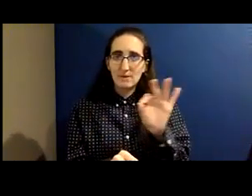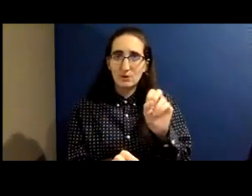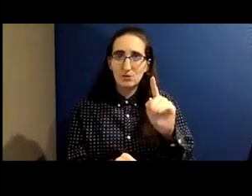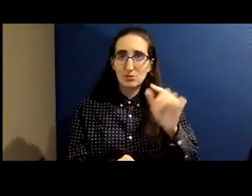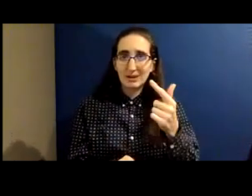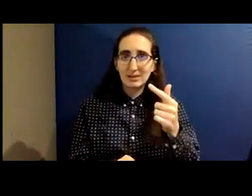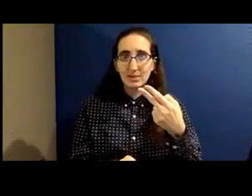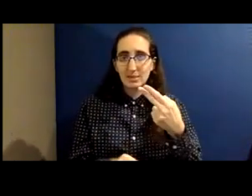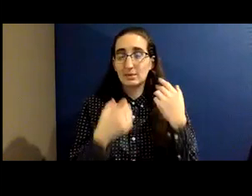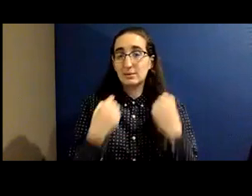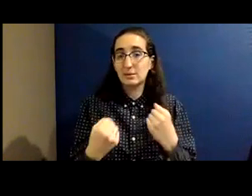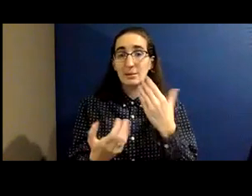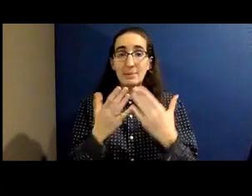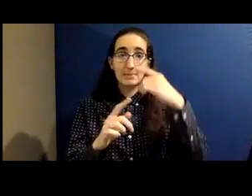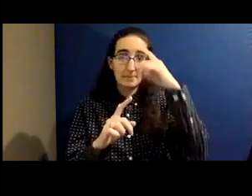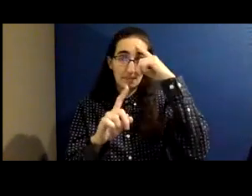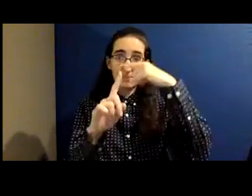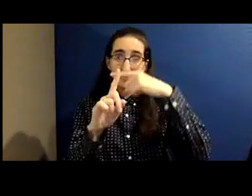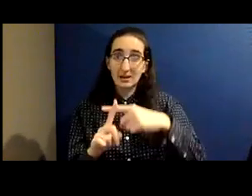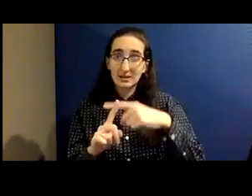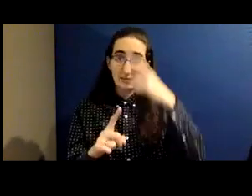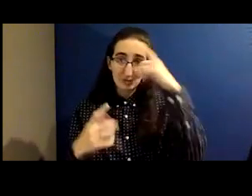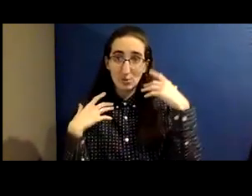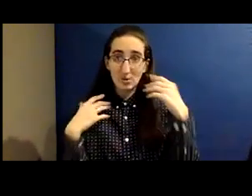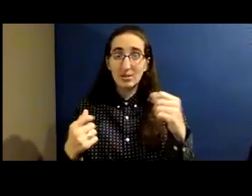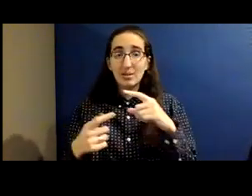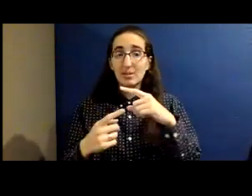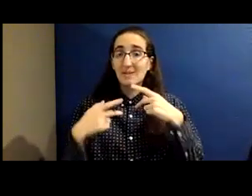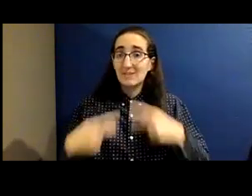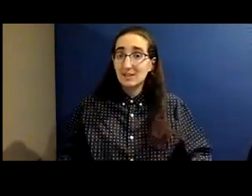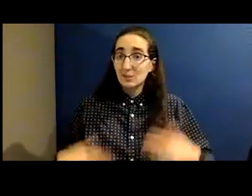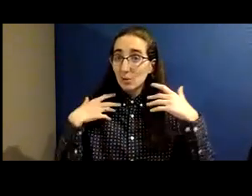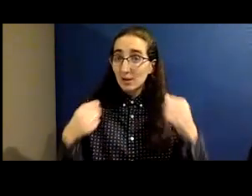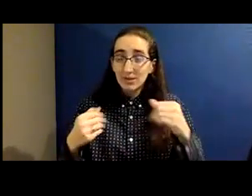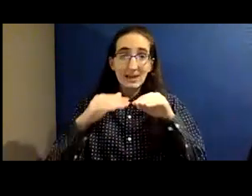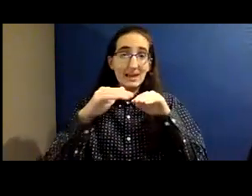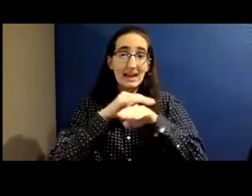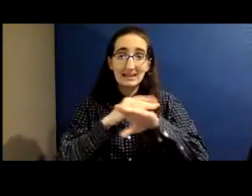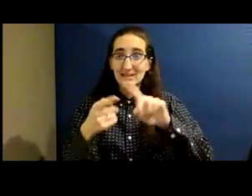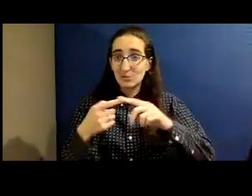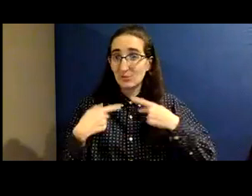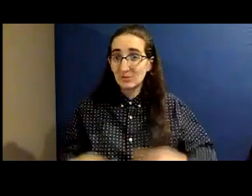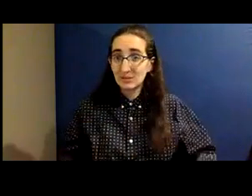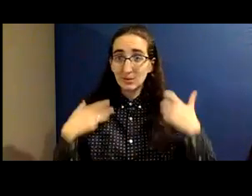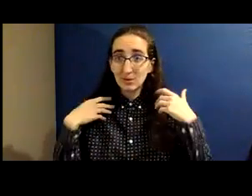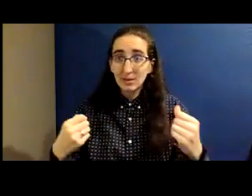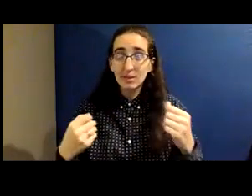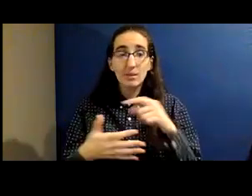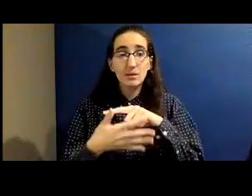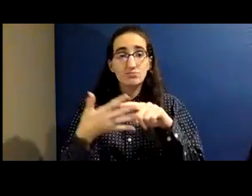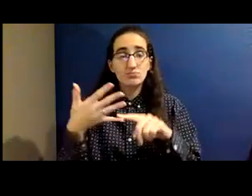be positive mental health, physical health, access to physical health,